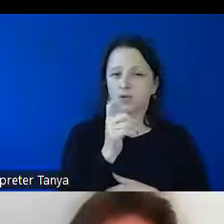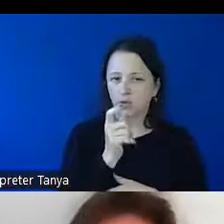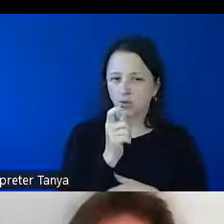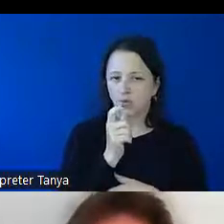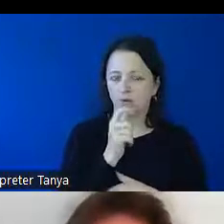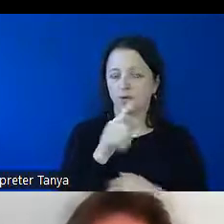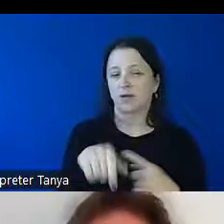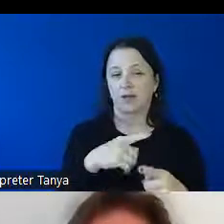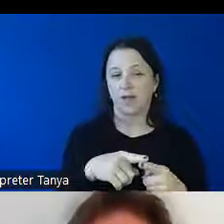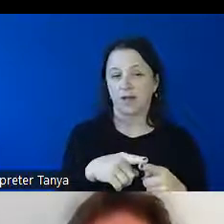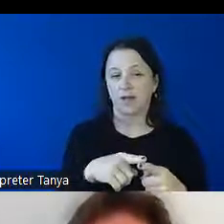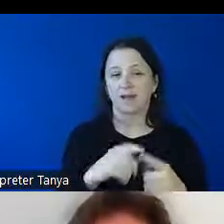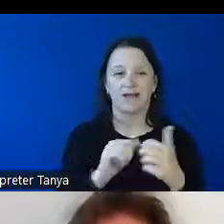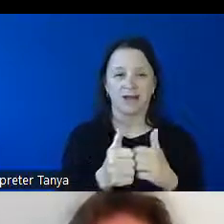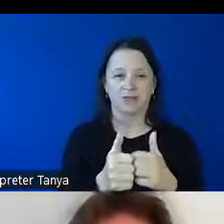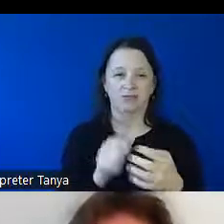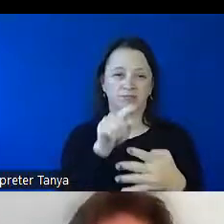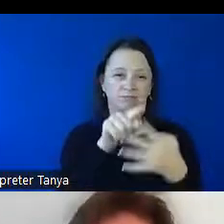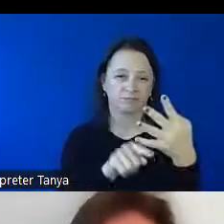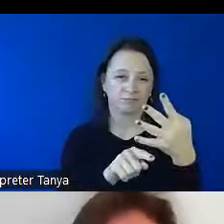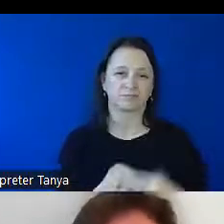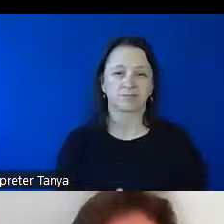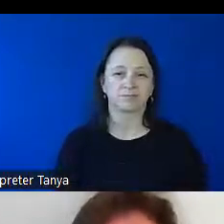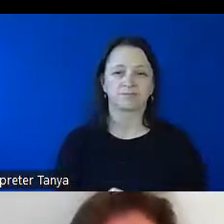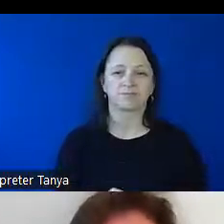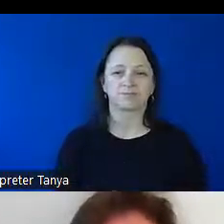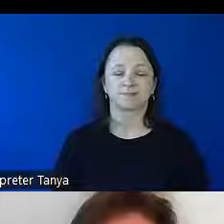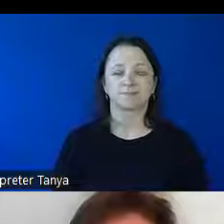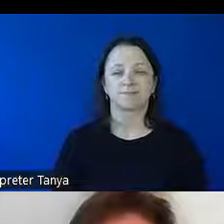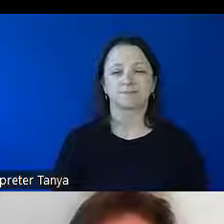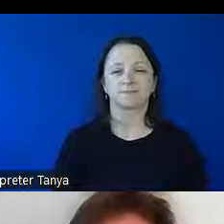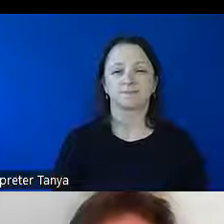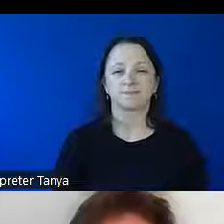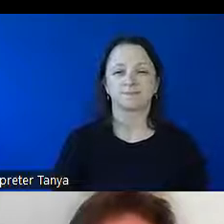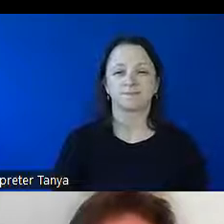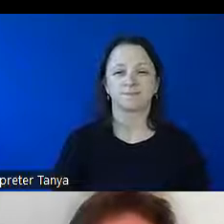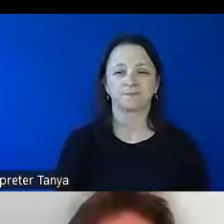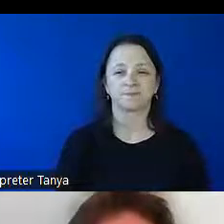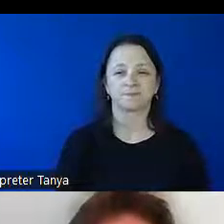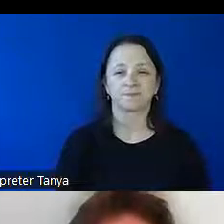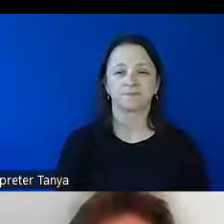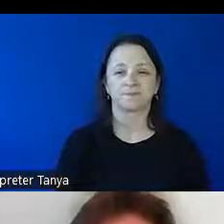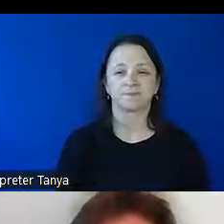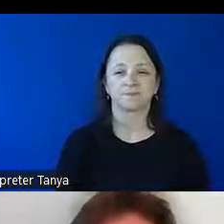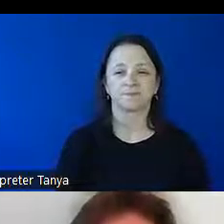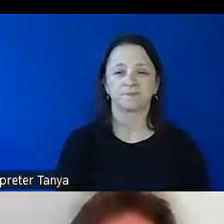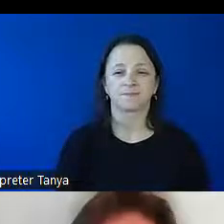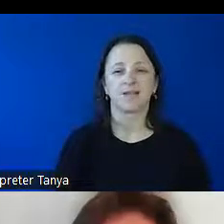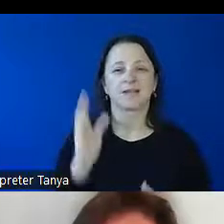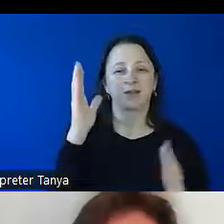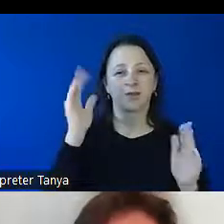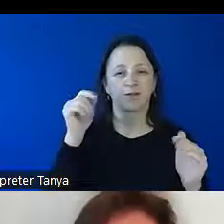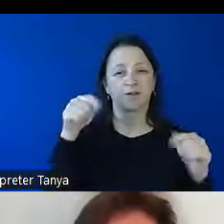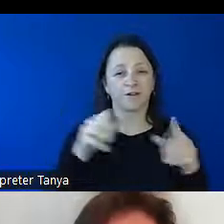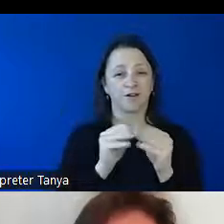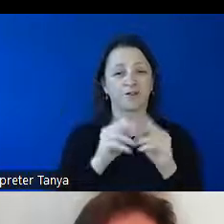when we screen for autism, and how we screen autism. And hopefully tie together some of the themes of this conference regarding going